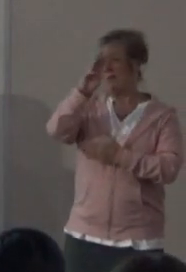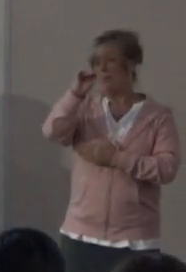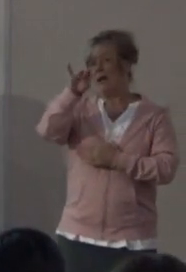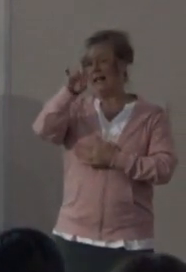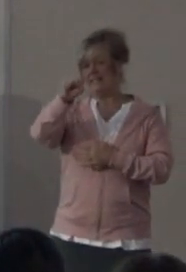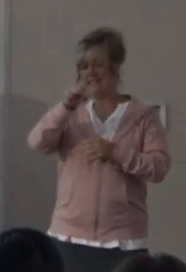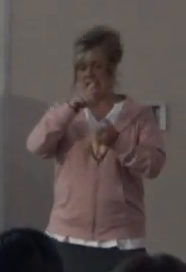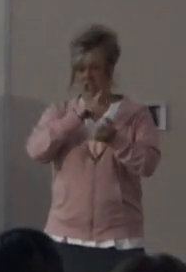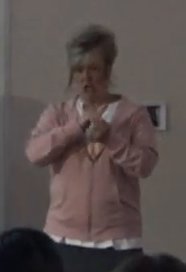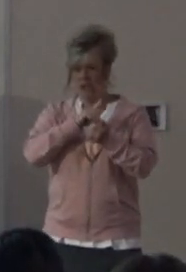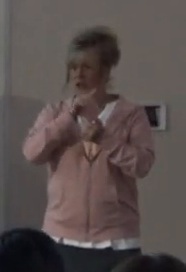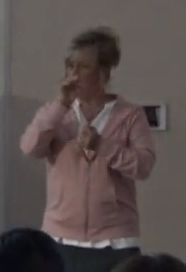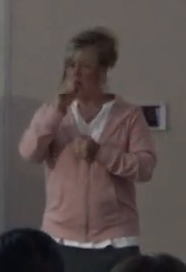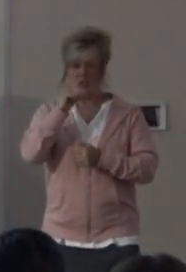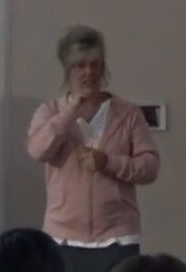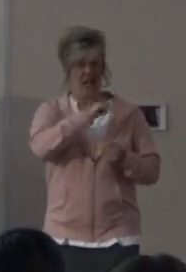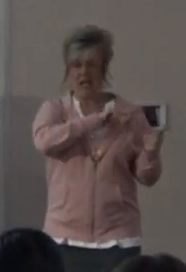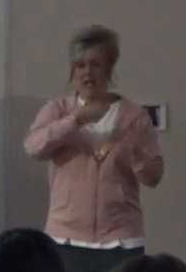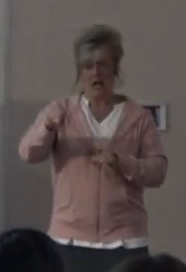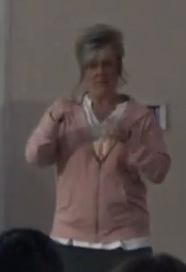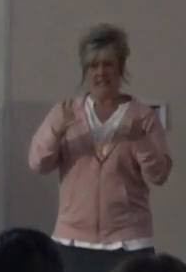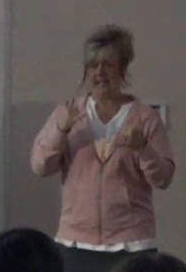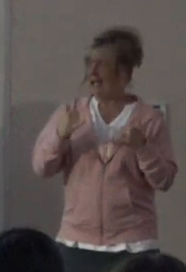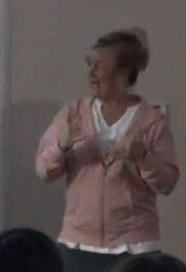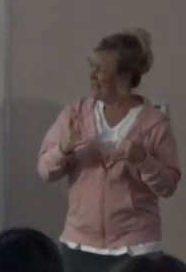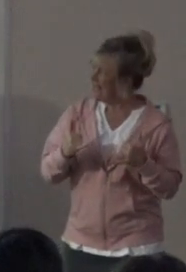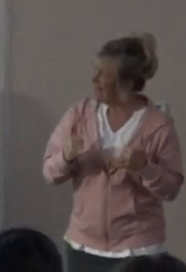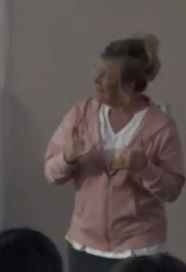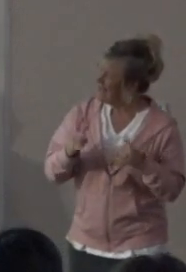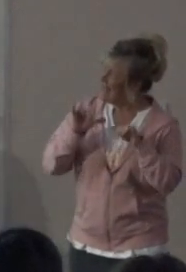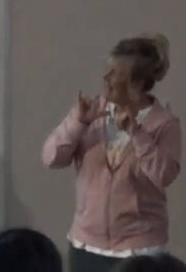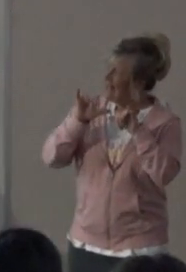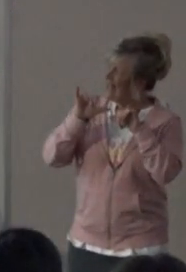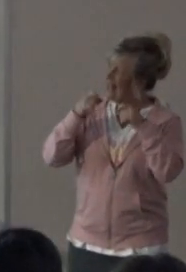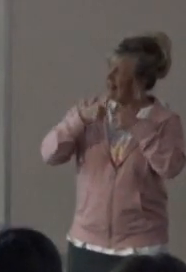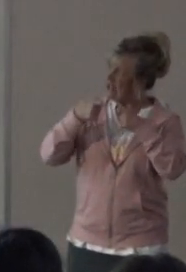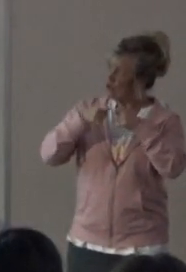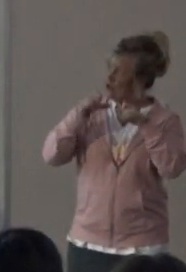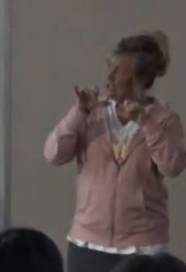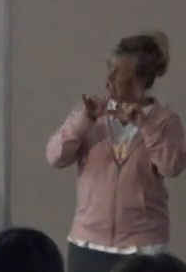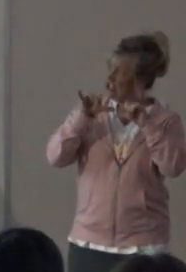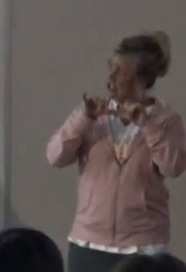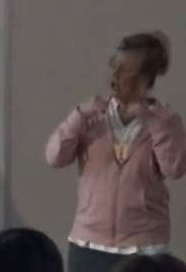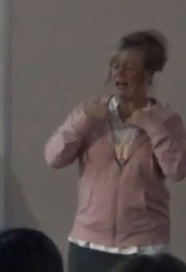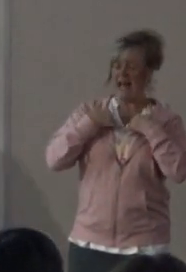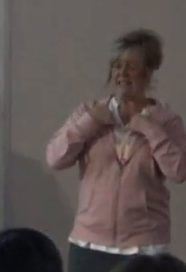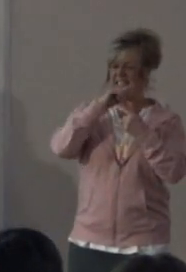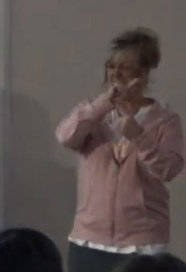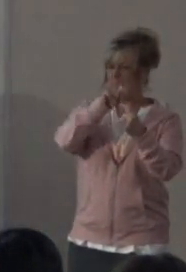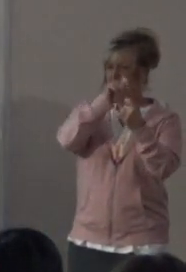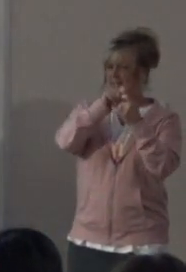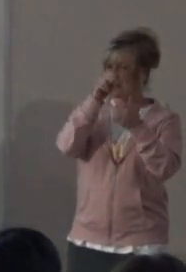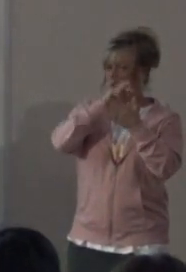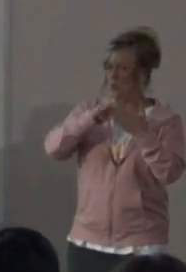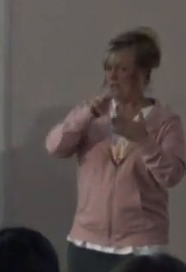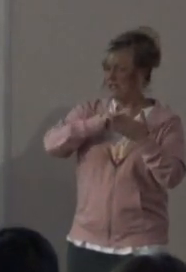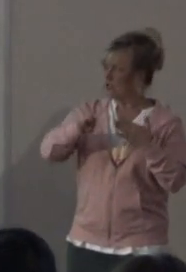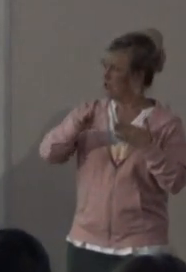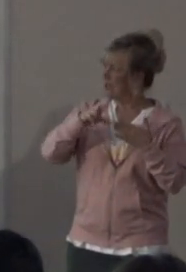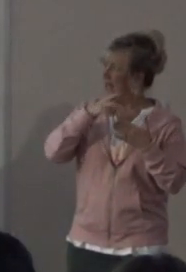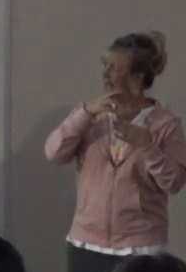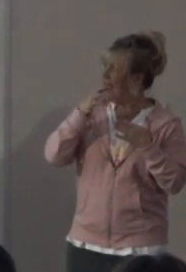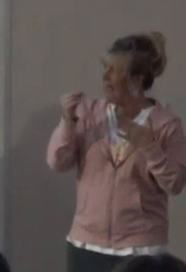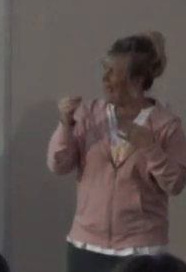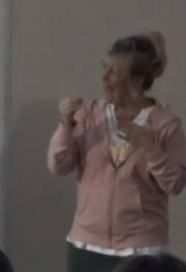not make it today, who is an electrical engineer and has specific research in